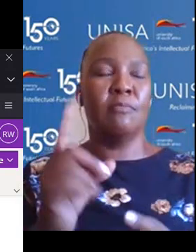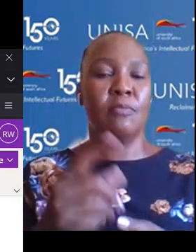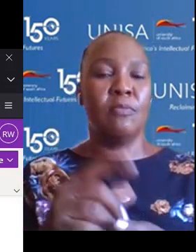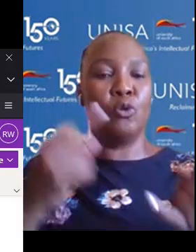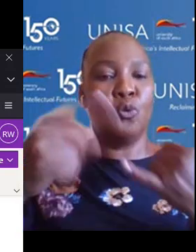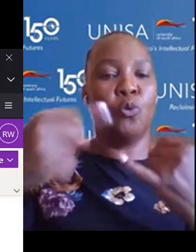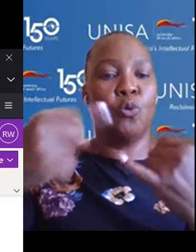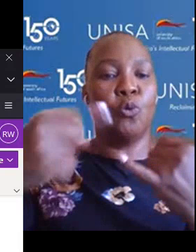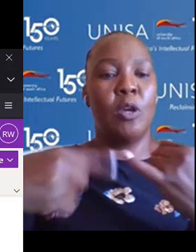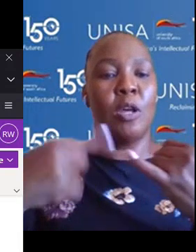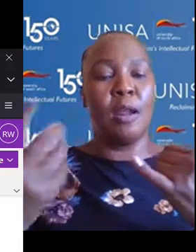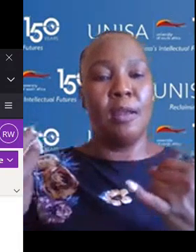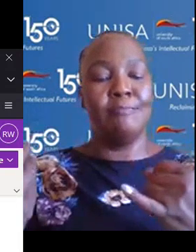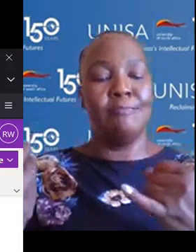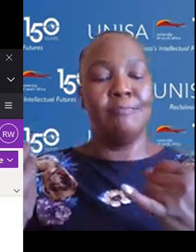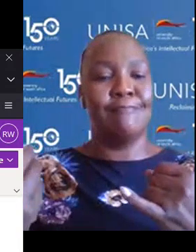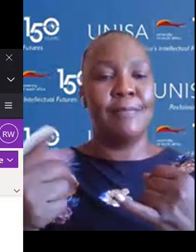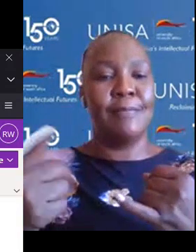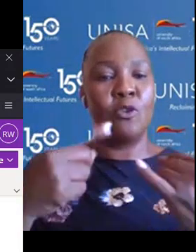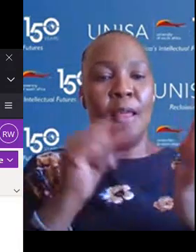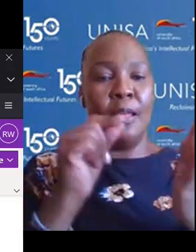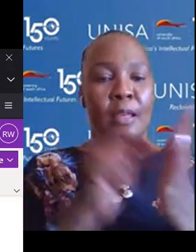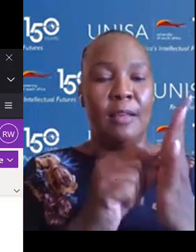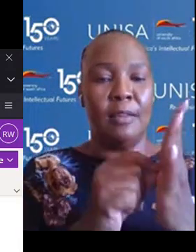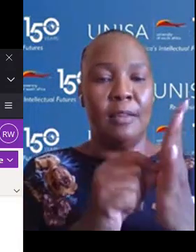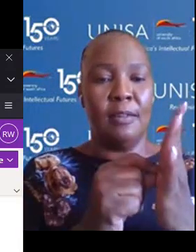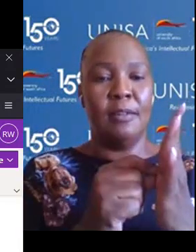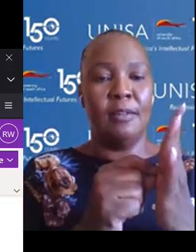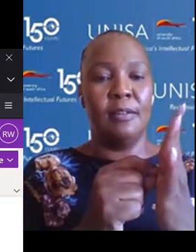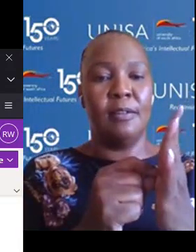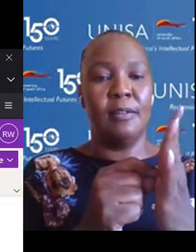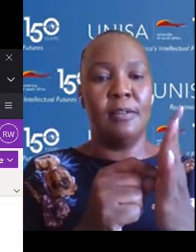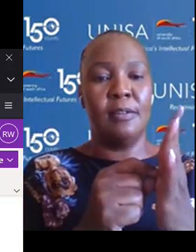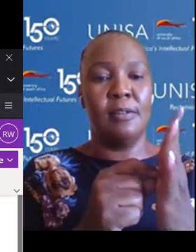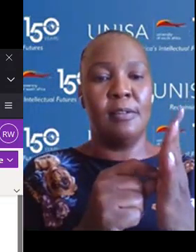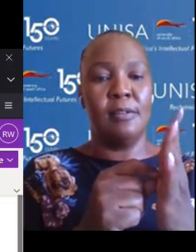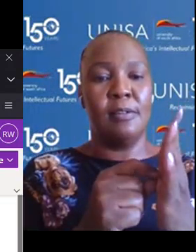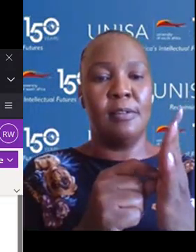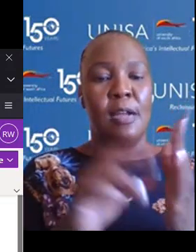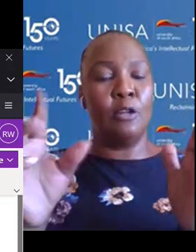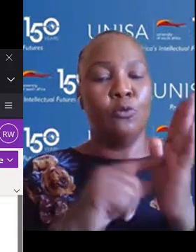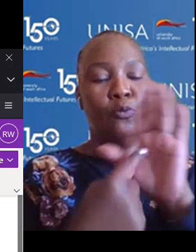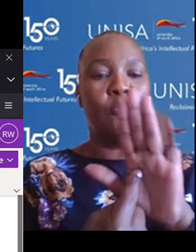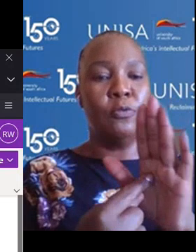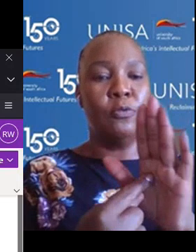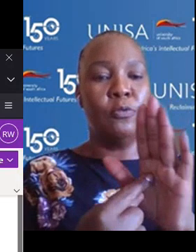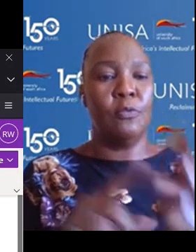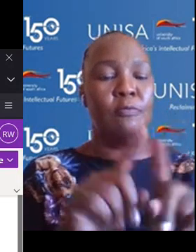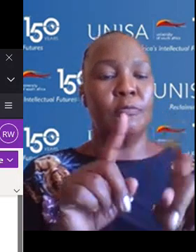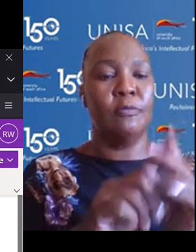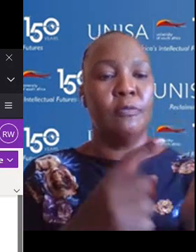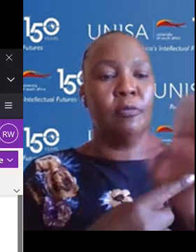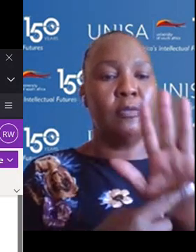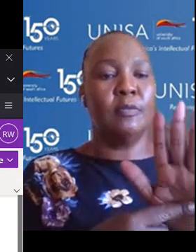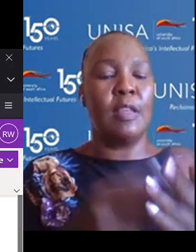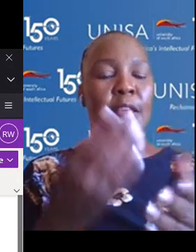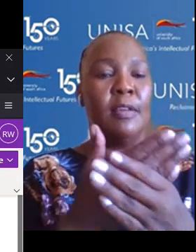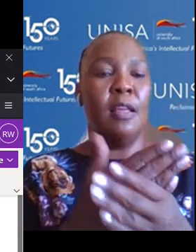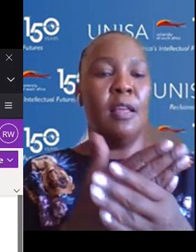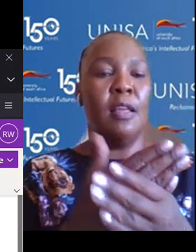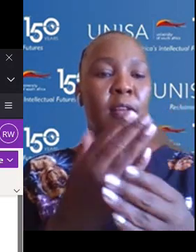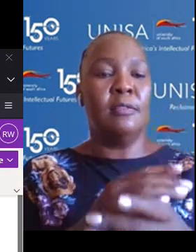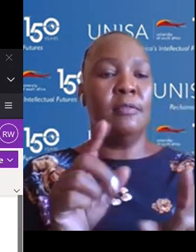tutorial letter. So I'm just going to show you, for instance, in this one, if I go file, for instance,